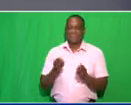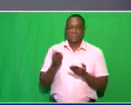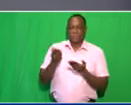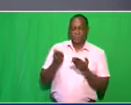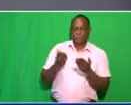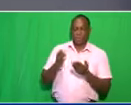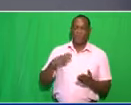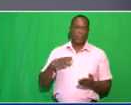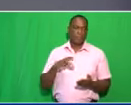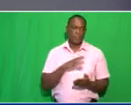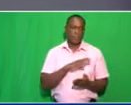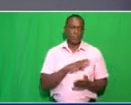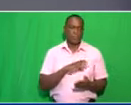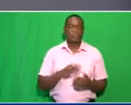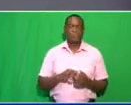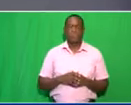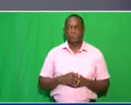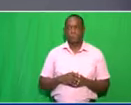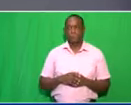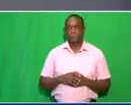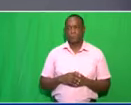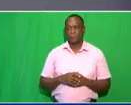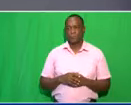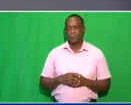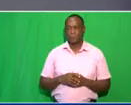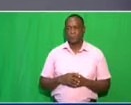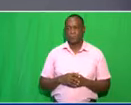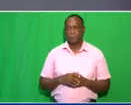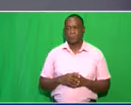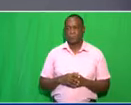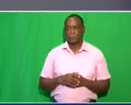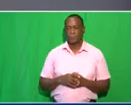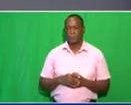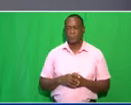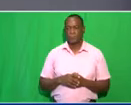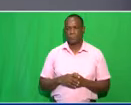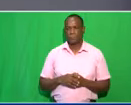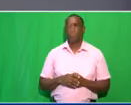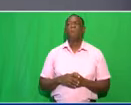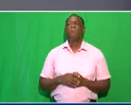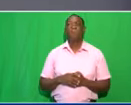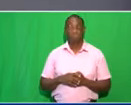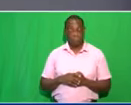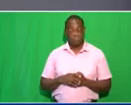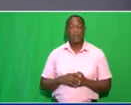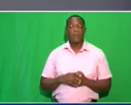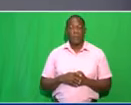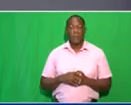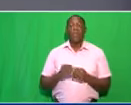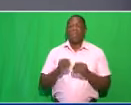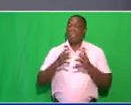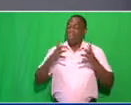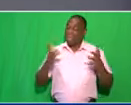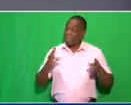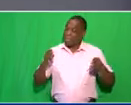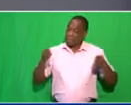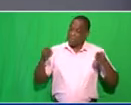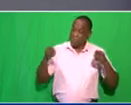has indeed been a consultation where considerable focus was placed on the collection